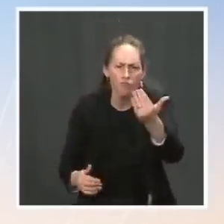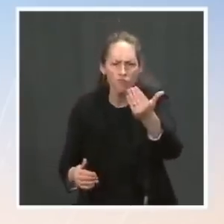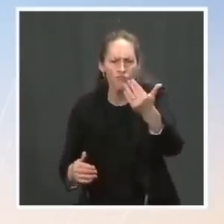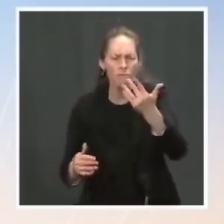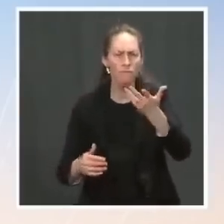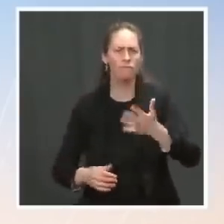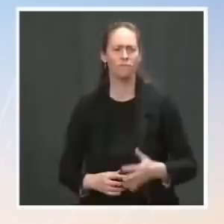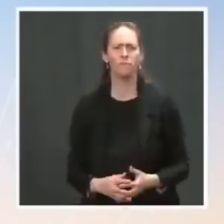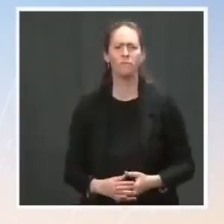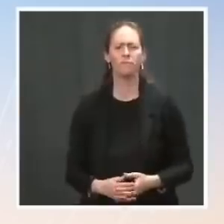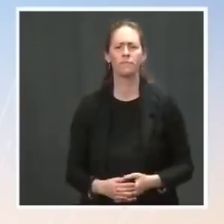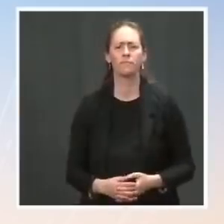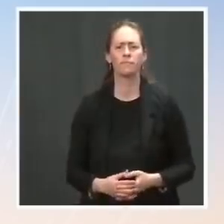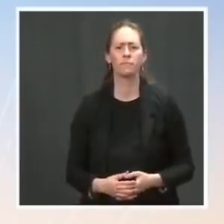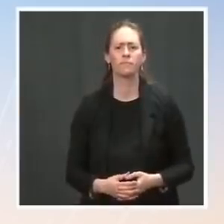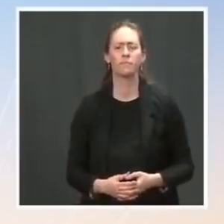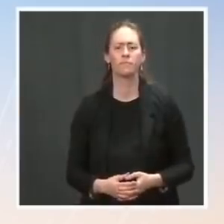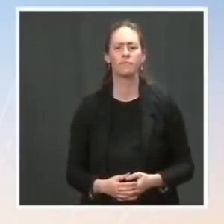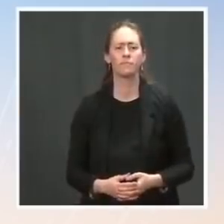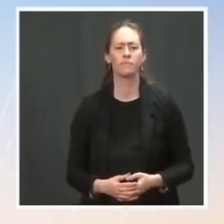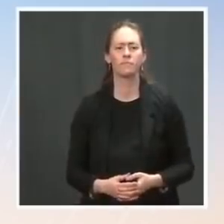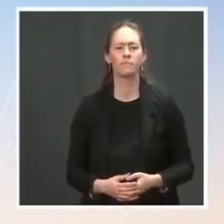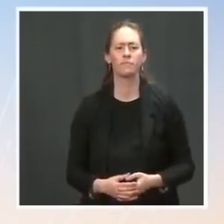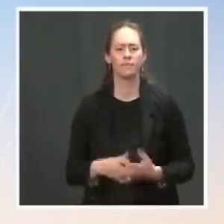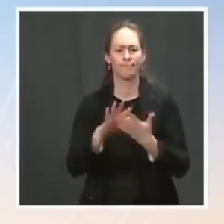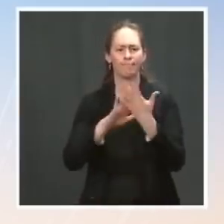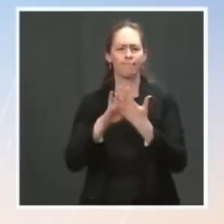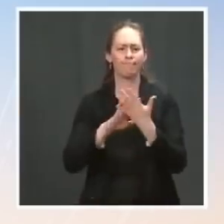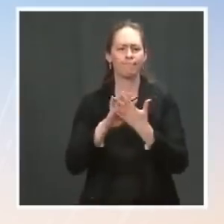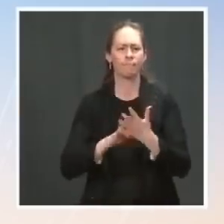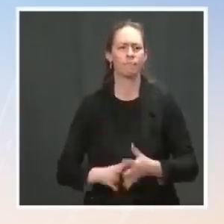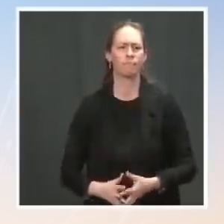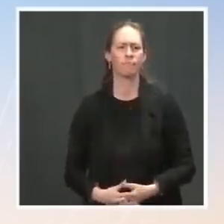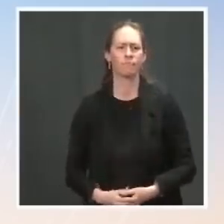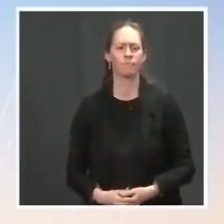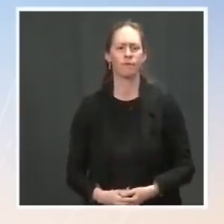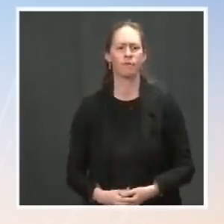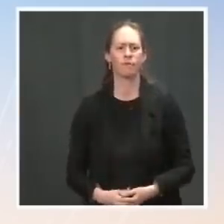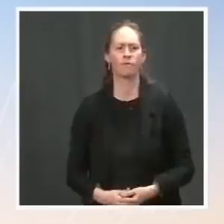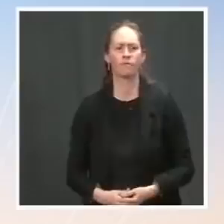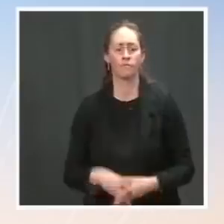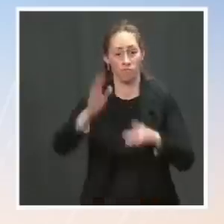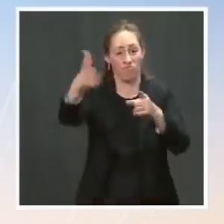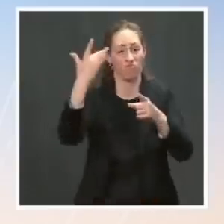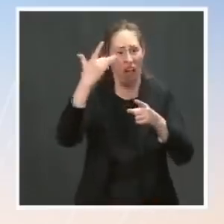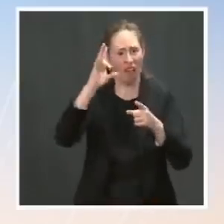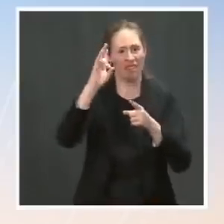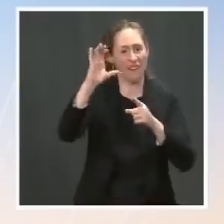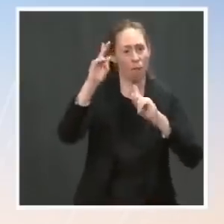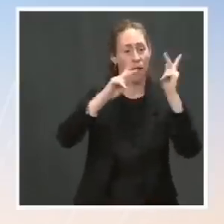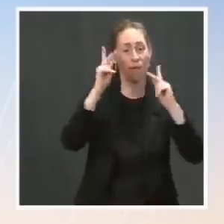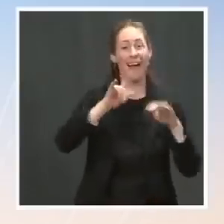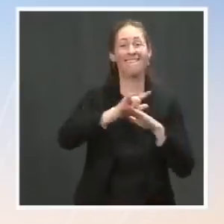have already been approved by the State Department. I think the reports are something like 700 people have had to cancel flights because of. And the flights have resumed. The flights